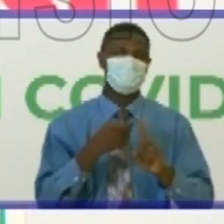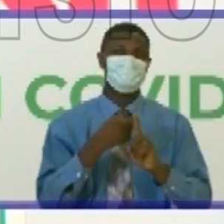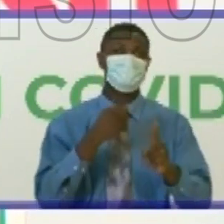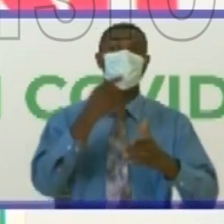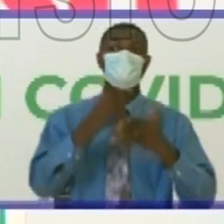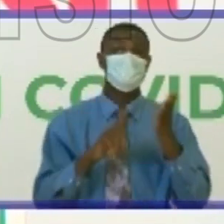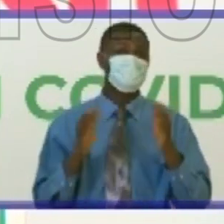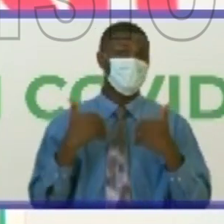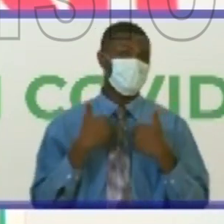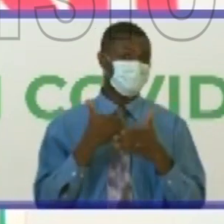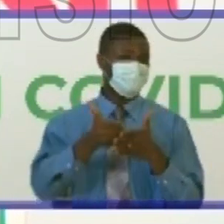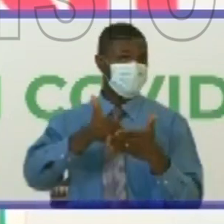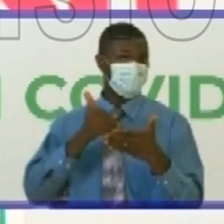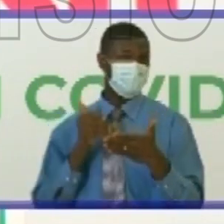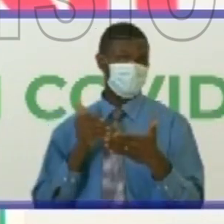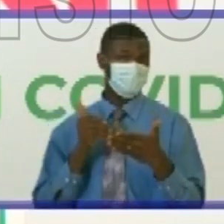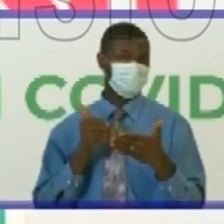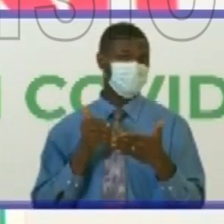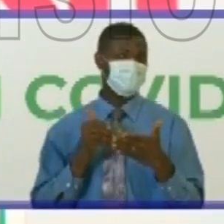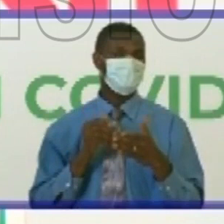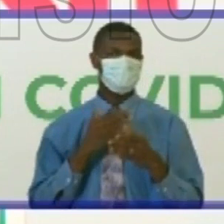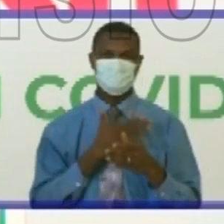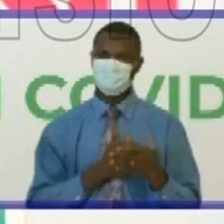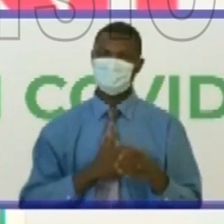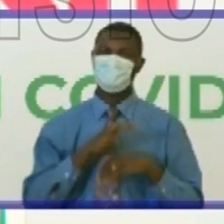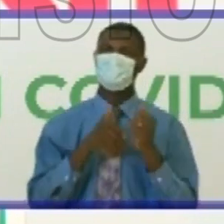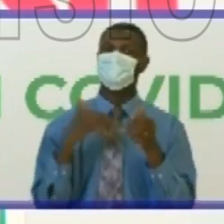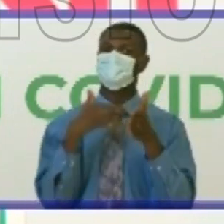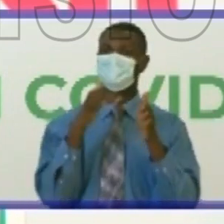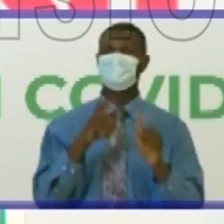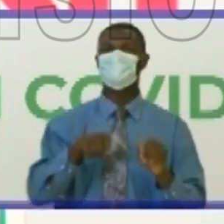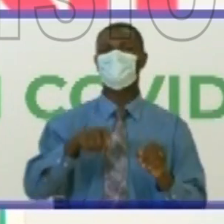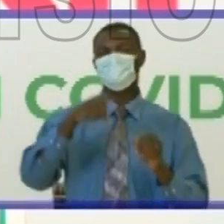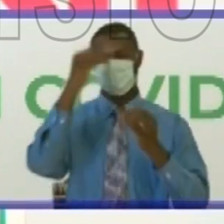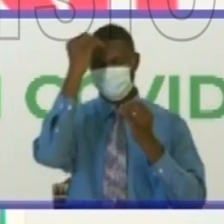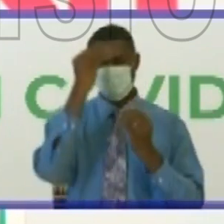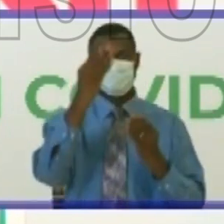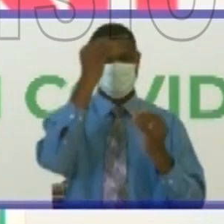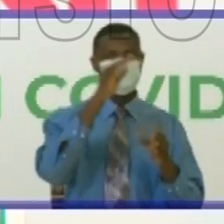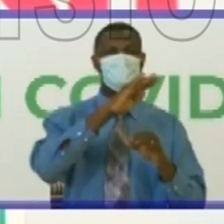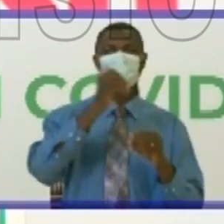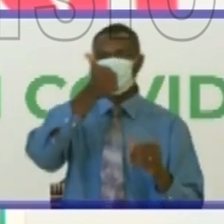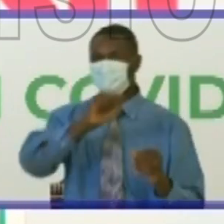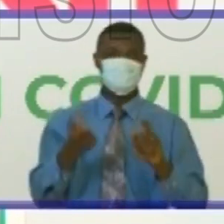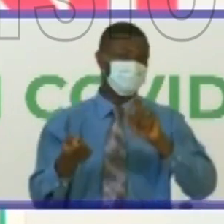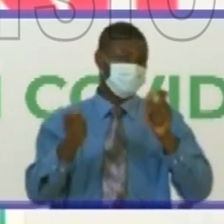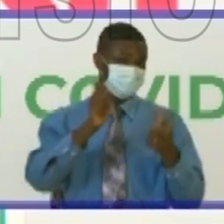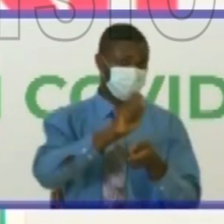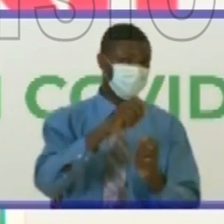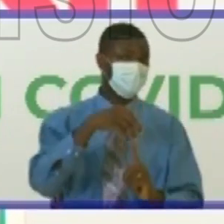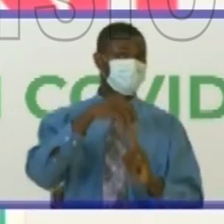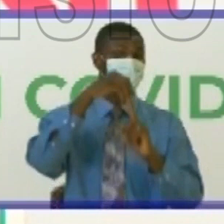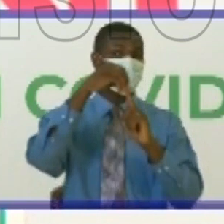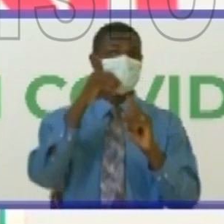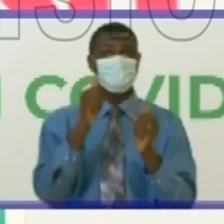to be. So therefore, students need to comply with any change in the arrangement in terms of attendance to classes